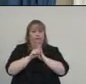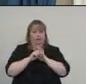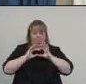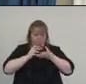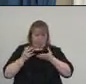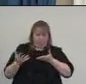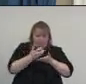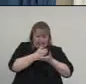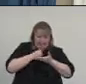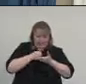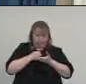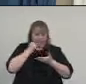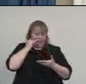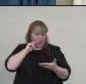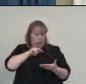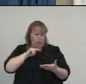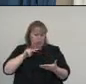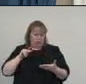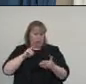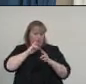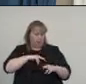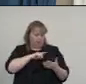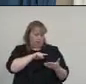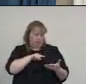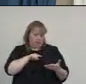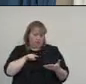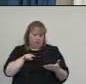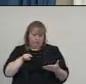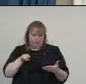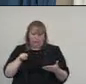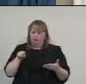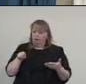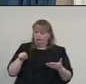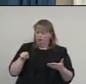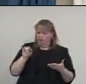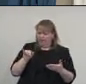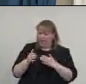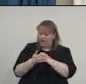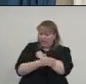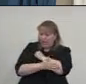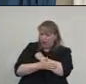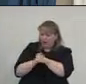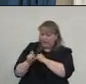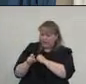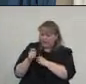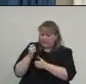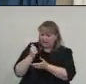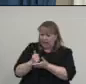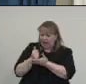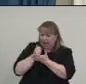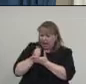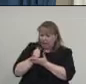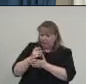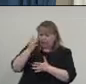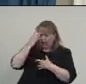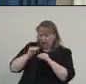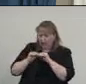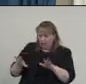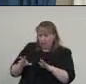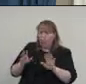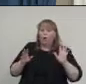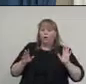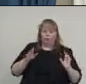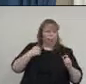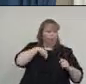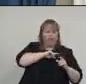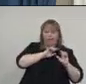don't know if my microphone. Right now, the microphone's not working. Right now, I'm on Phase 1. There's going to be a Phase 2. I don't know how many phases there'll be along the